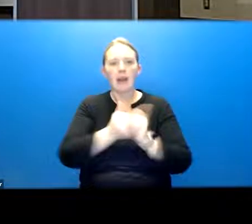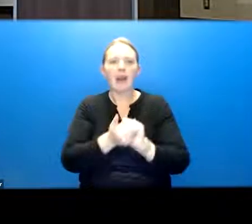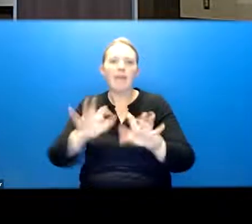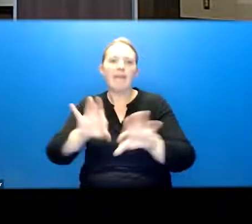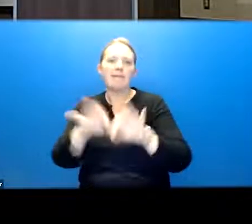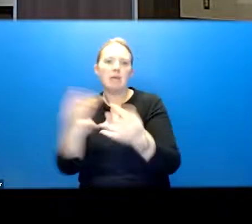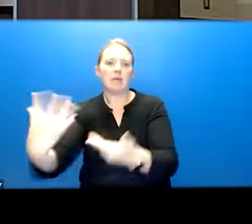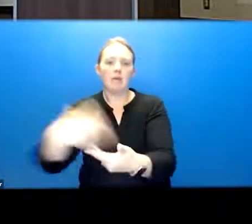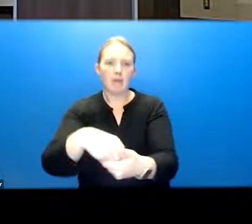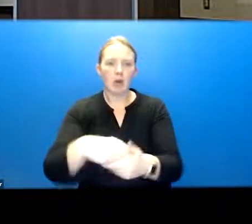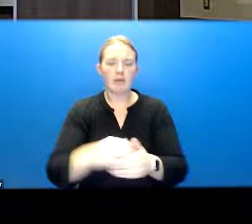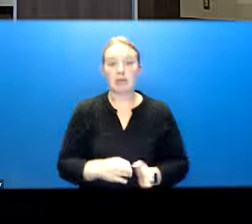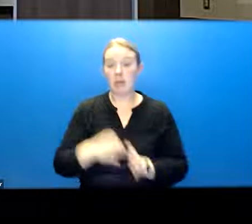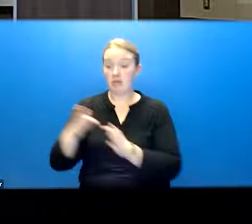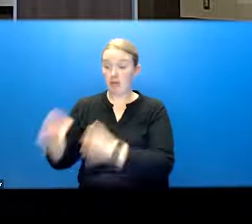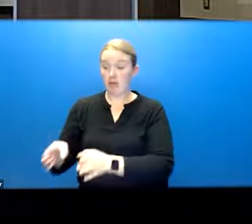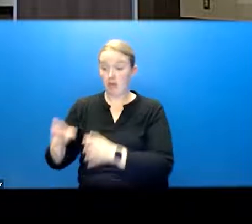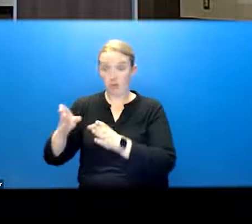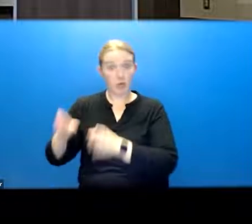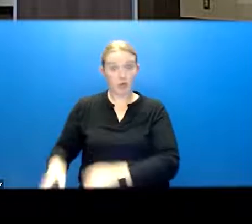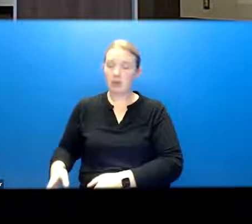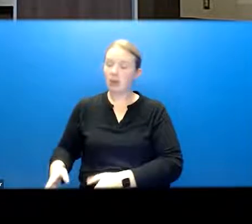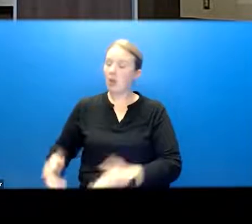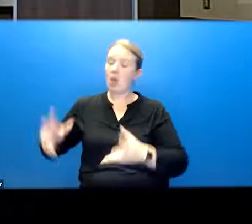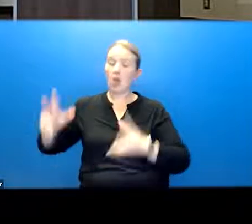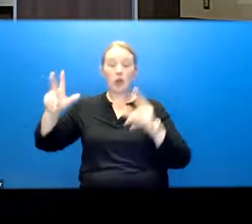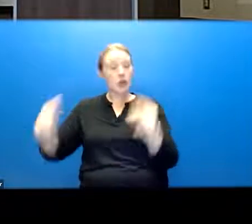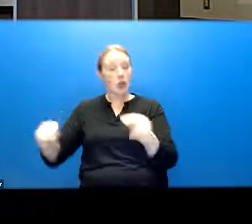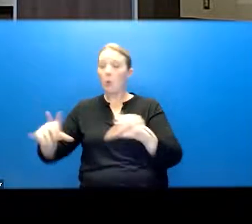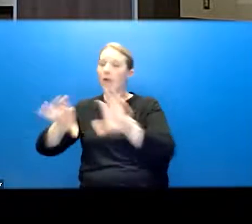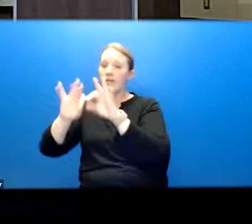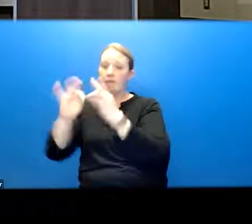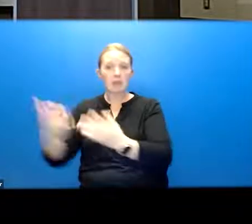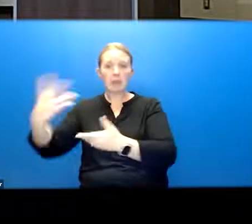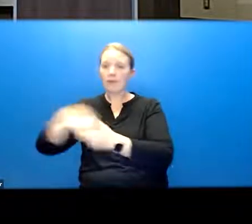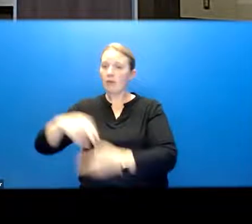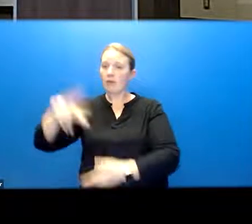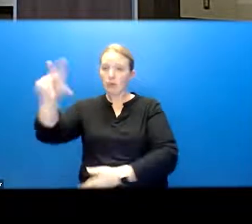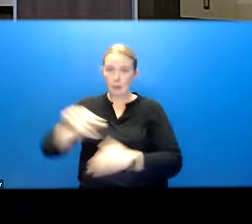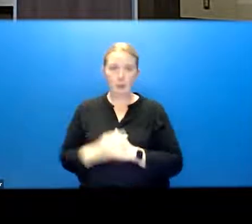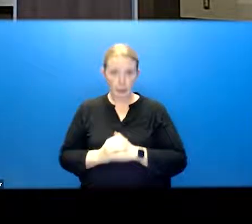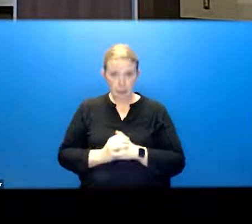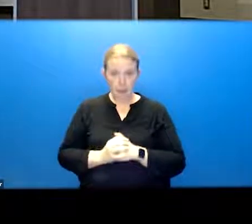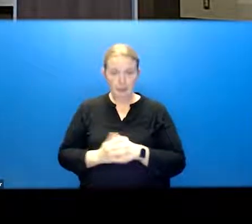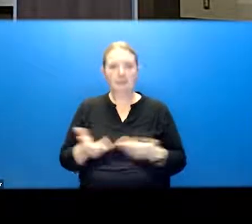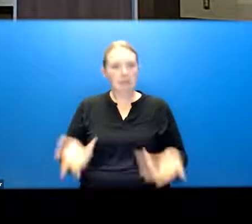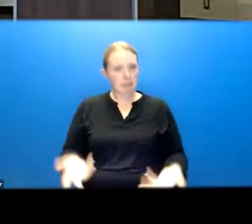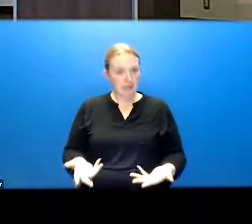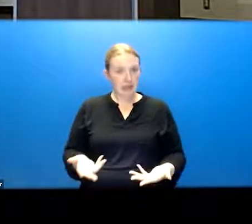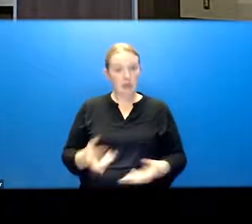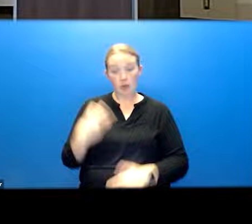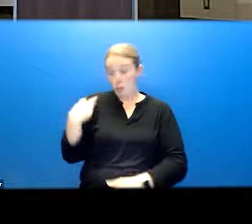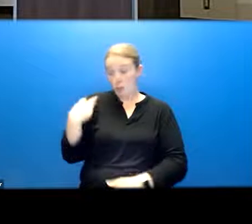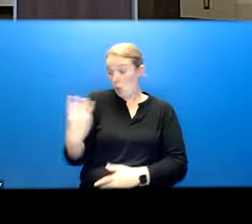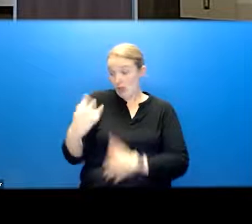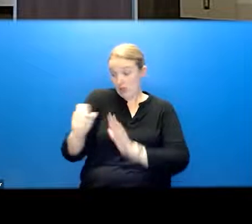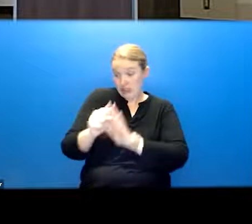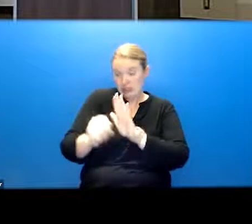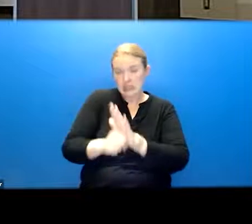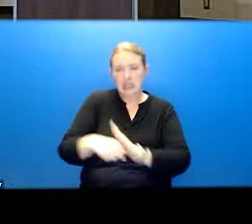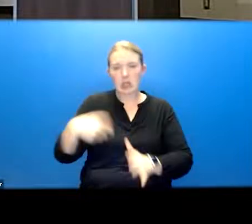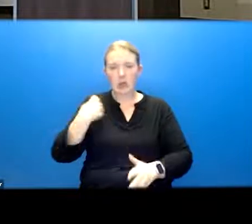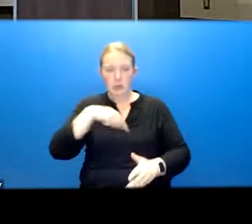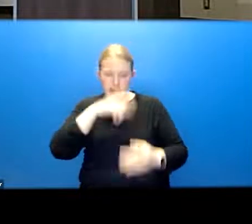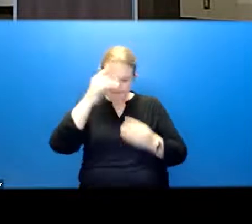engaged. And then there's the absolutely, no, I do not want my family member involved. And so in Washington State, we think about